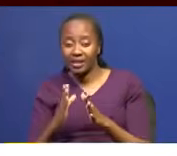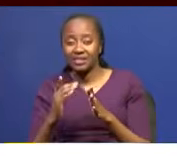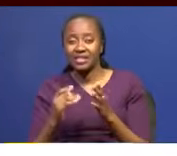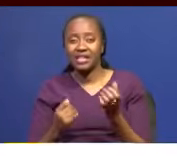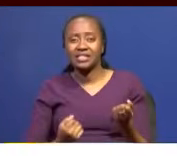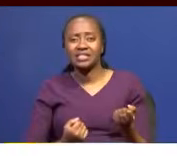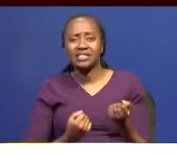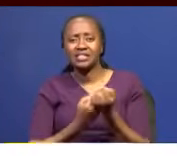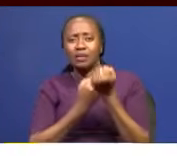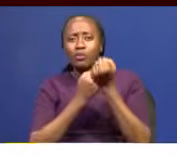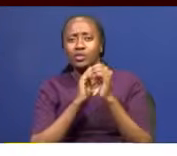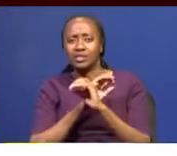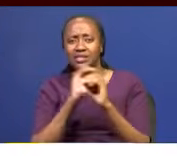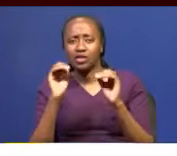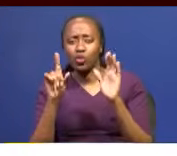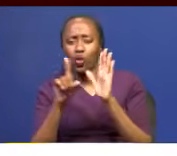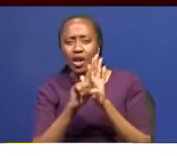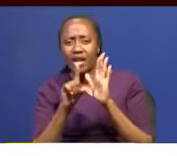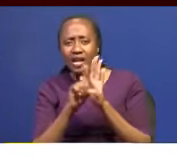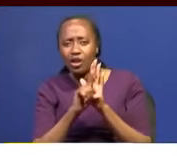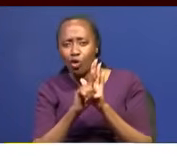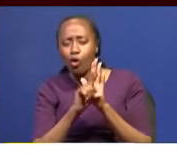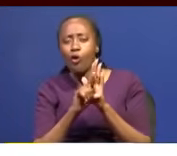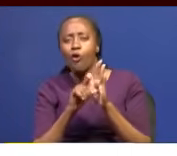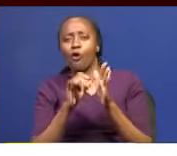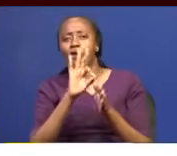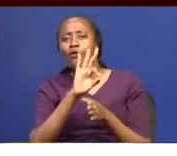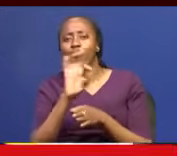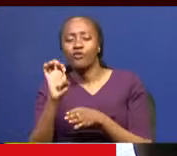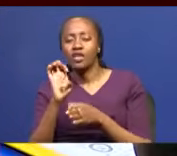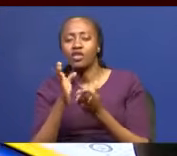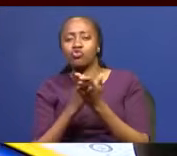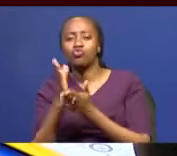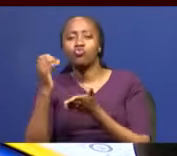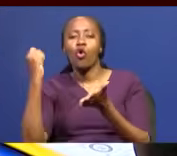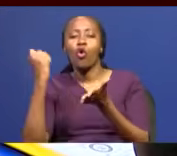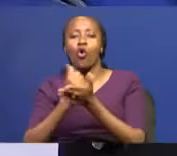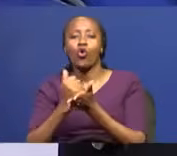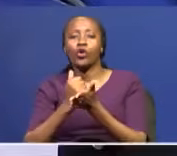unsupported legal fee, as flagged by the Auditor General.